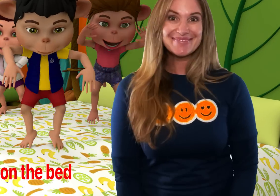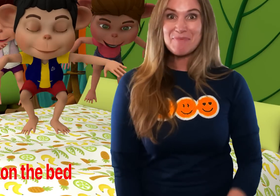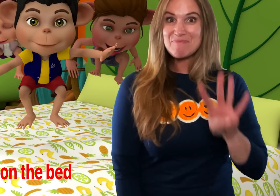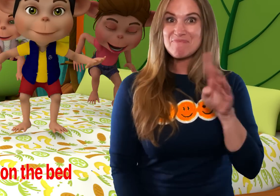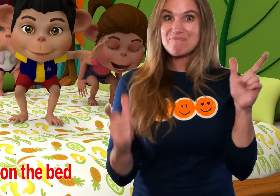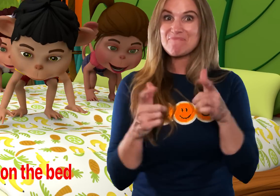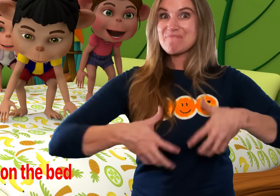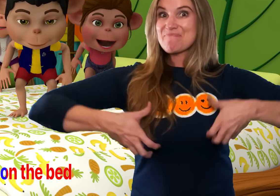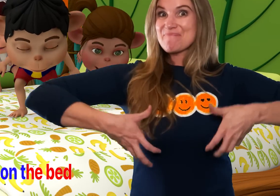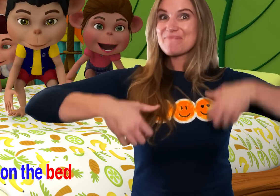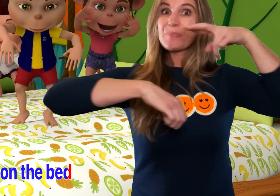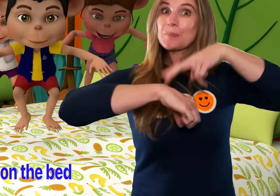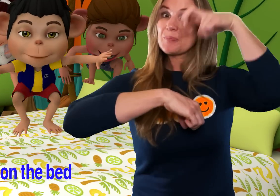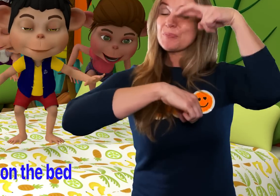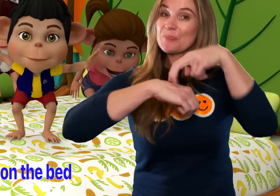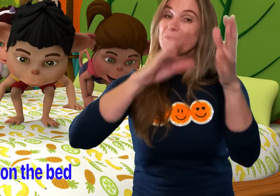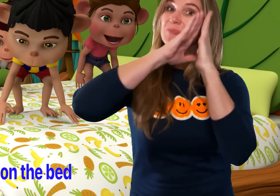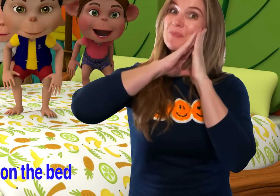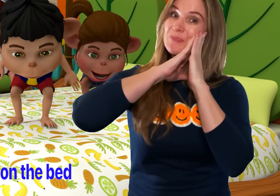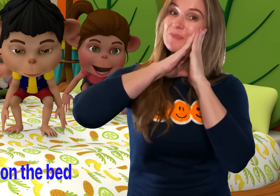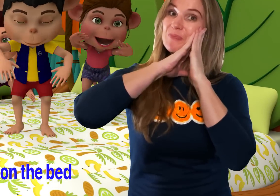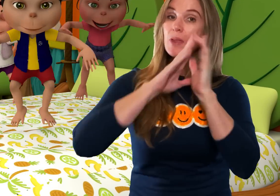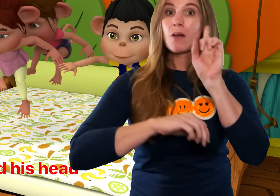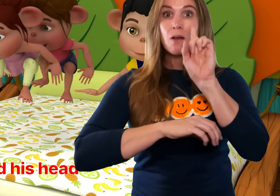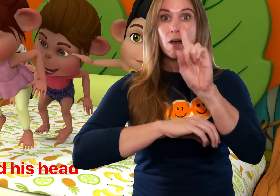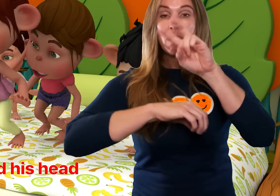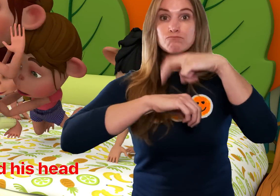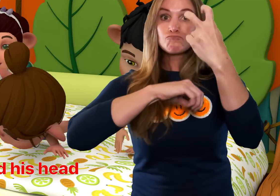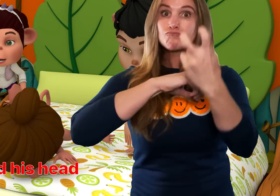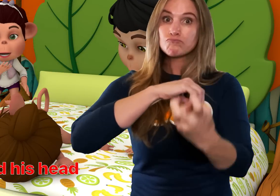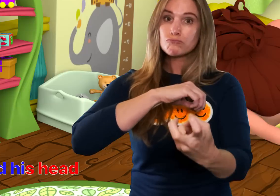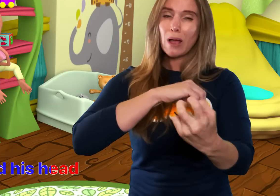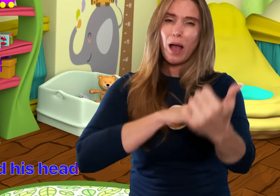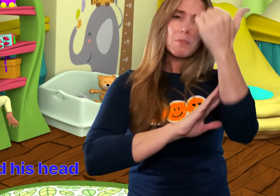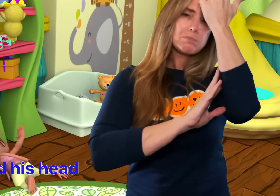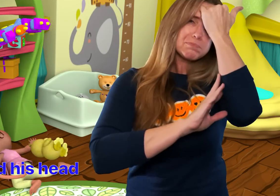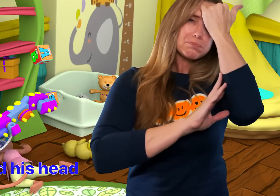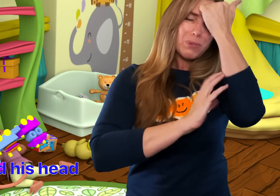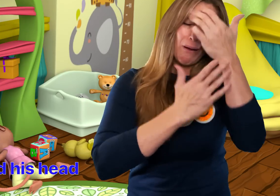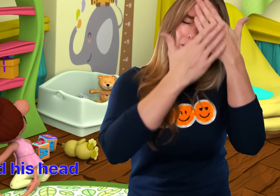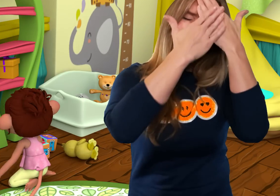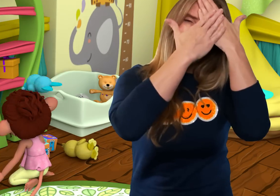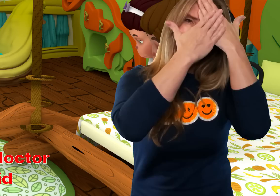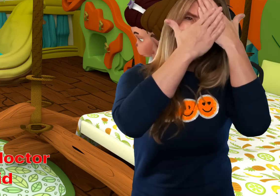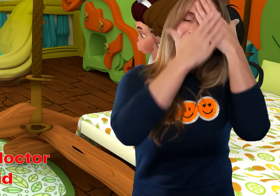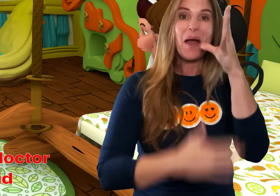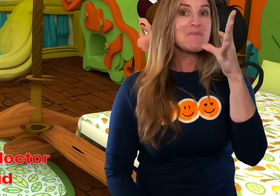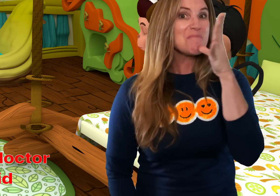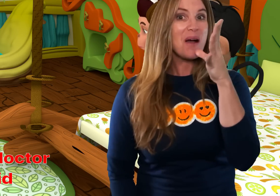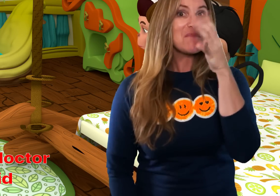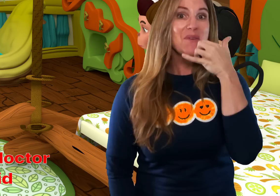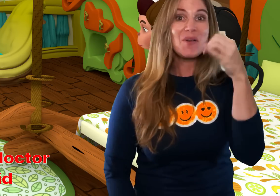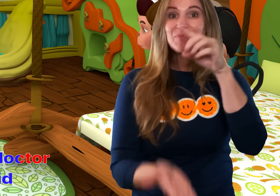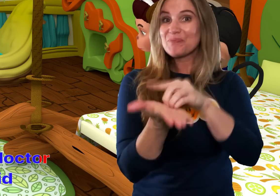four little monkeys jumping on the bed one fell off and bumped his head so